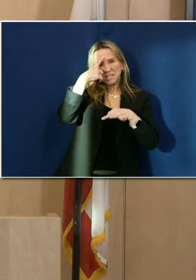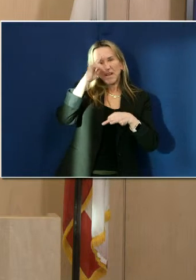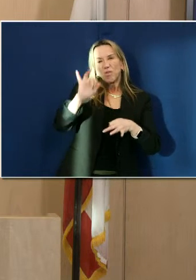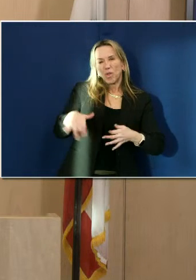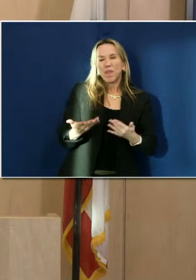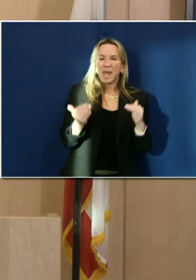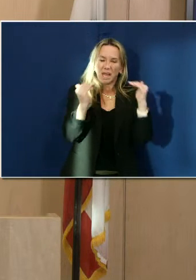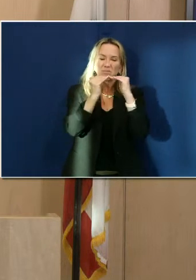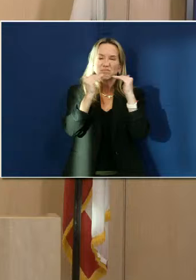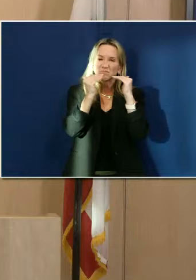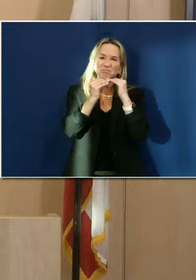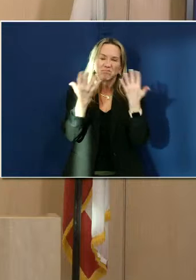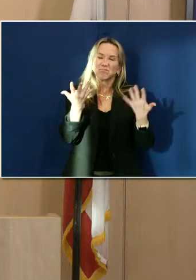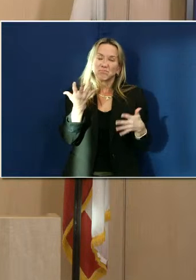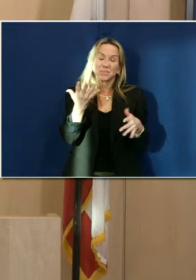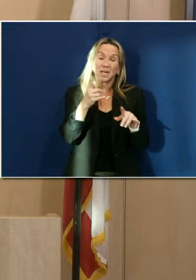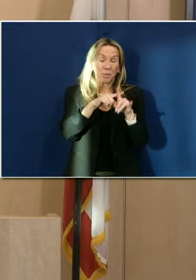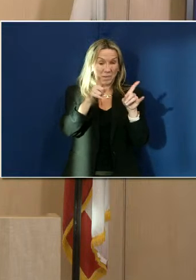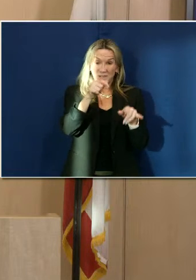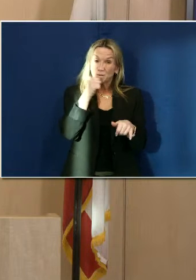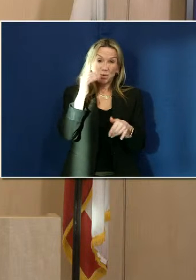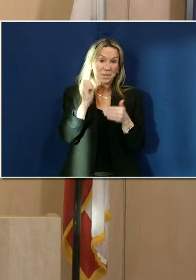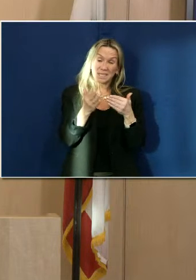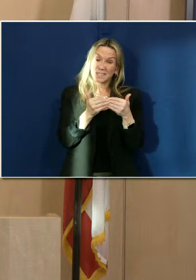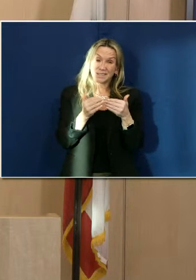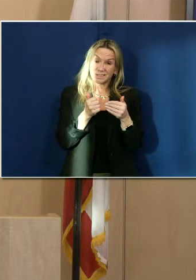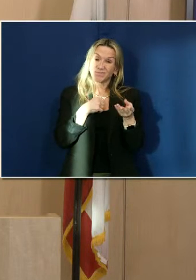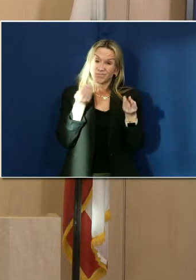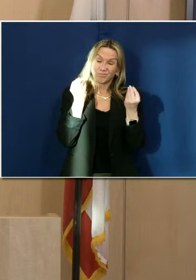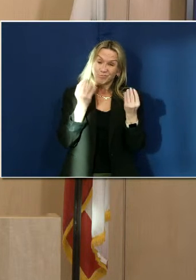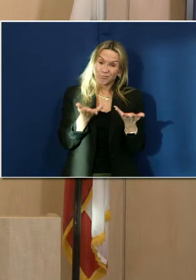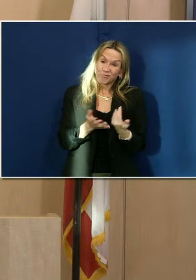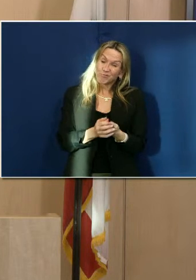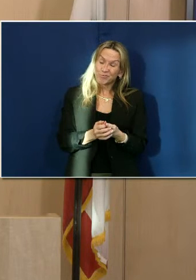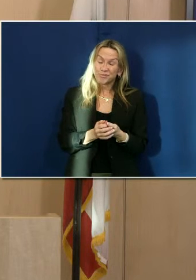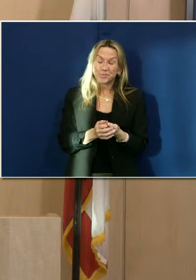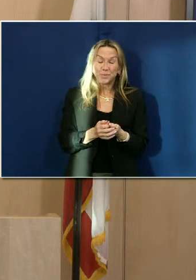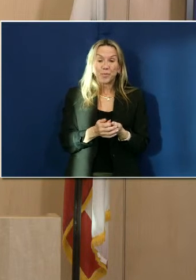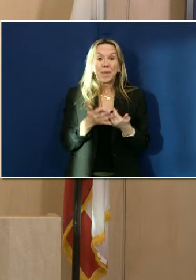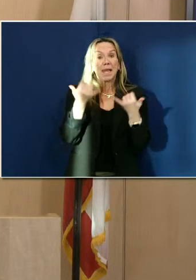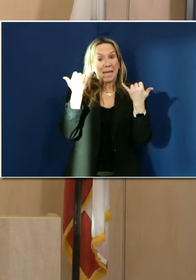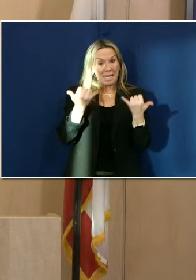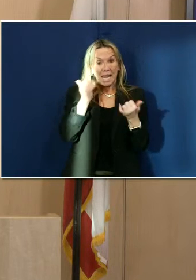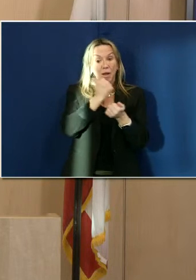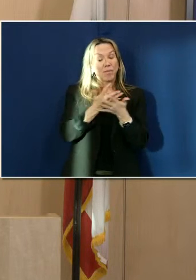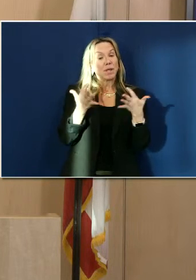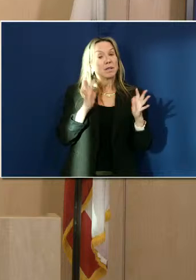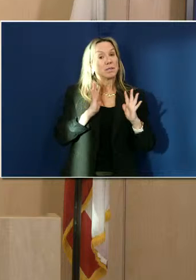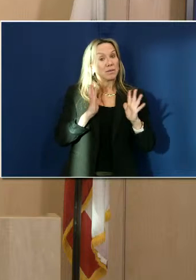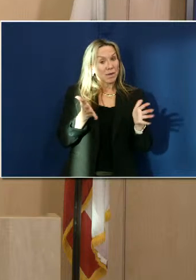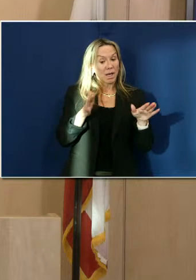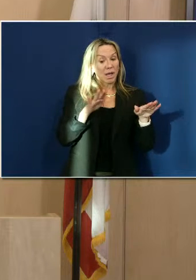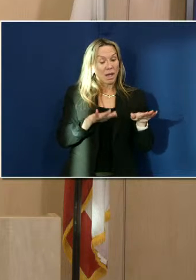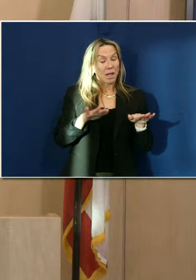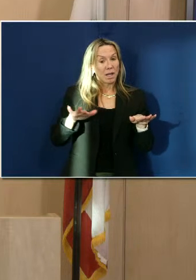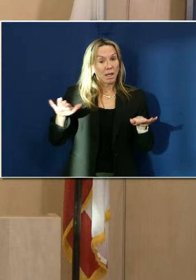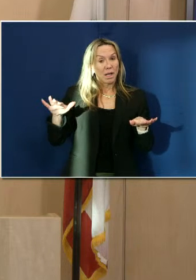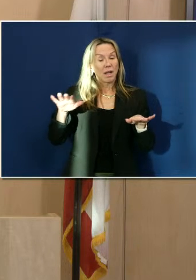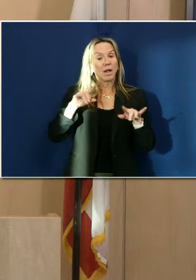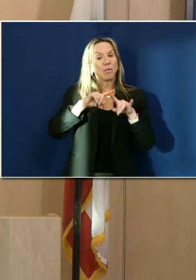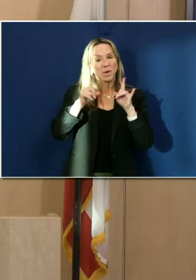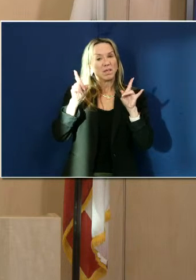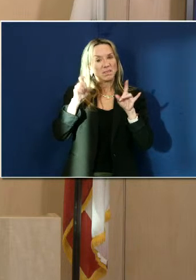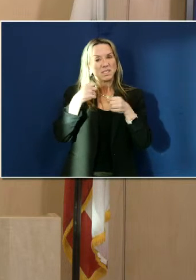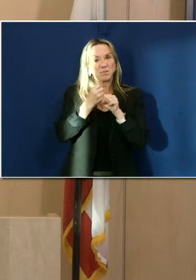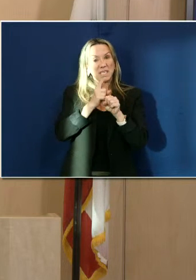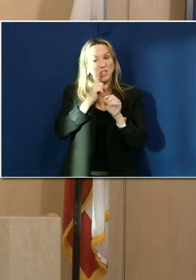it's going to be a tough fight. I would be disingenuous if I said otherwise. We're in good shape right now, but we need to make sure we are over the next